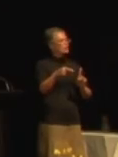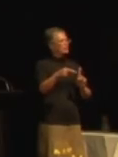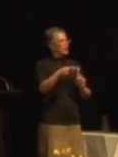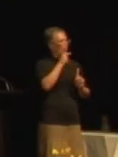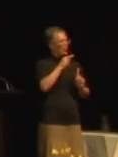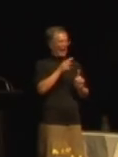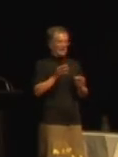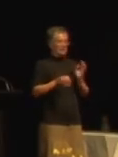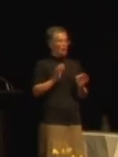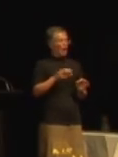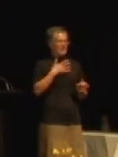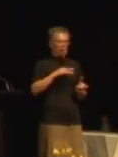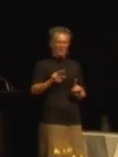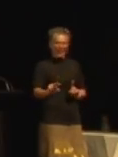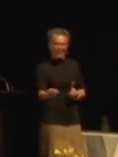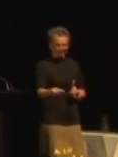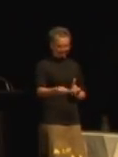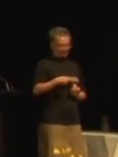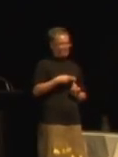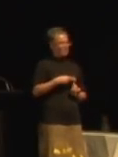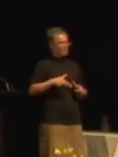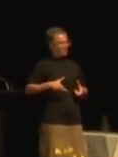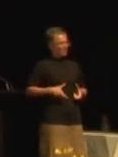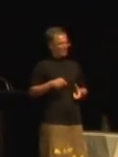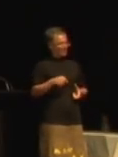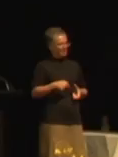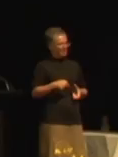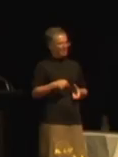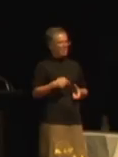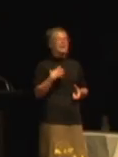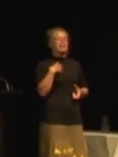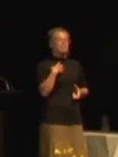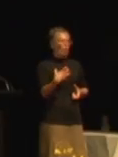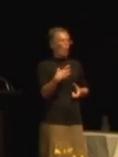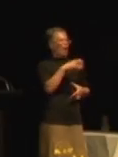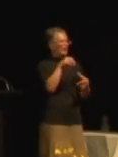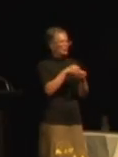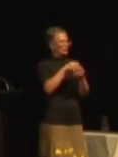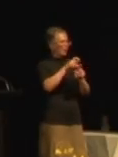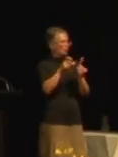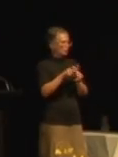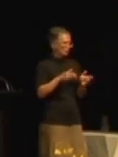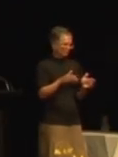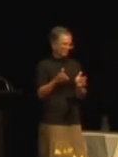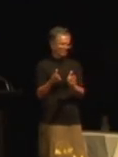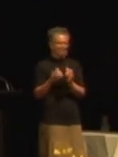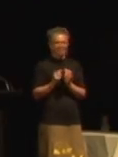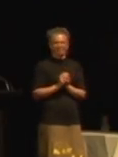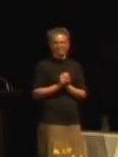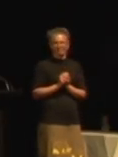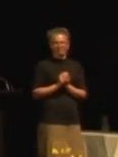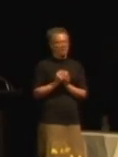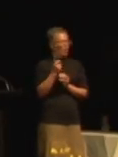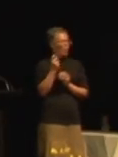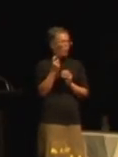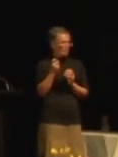put on their name tag. I like that this is something that we can do to make our culture more inclusive. And this is another example